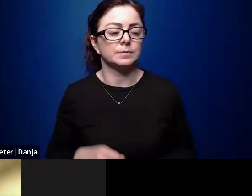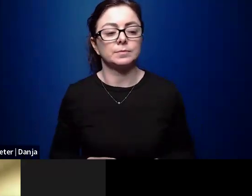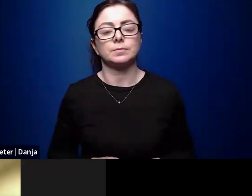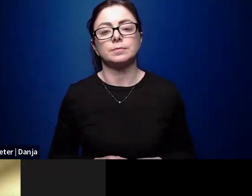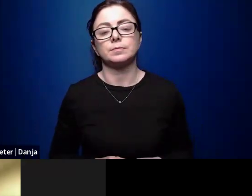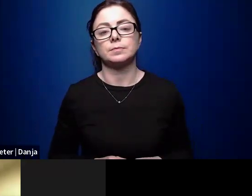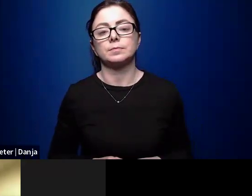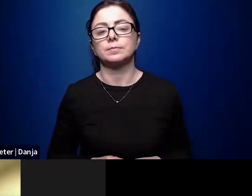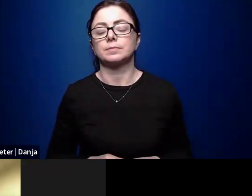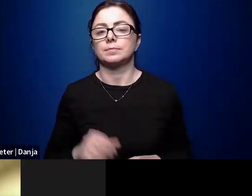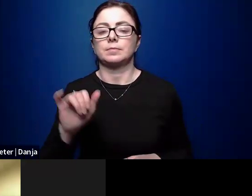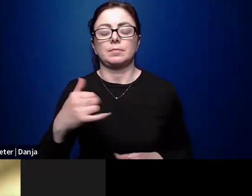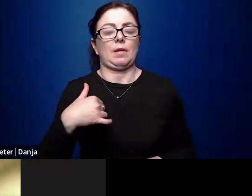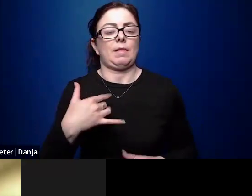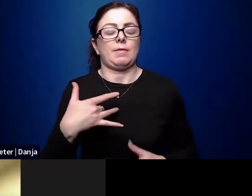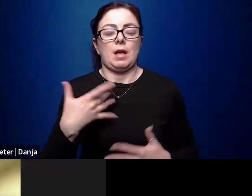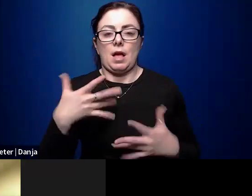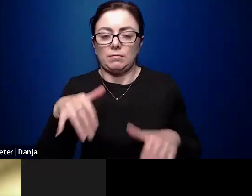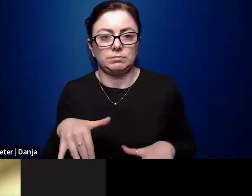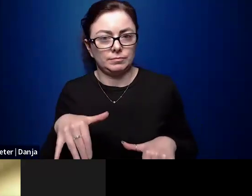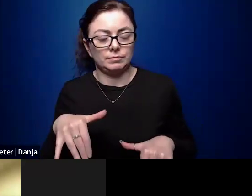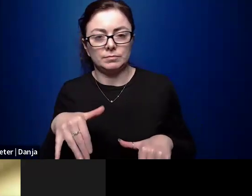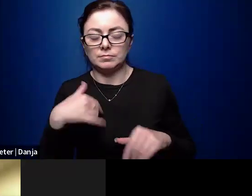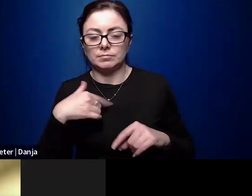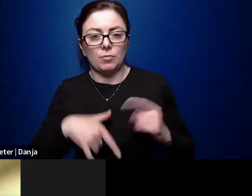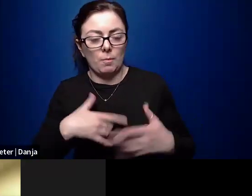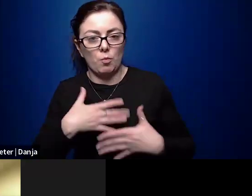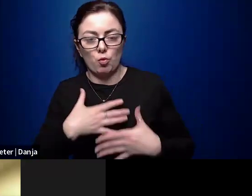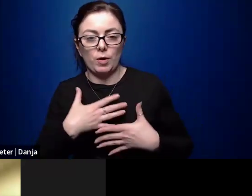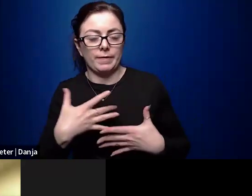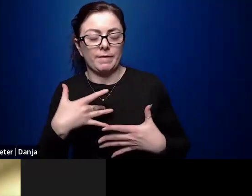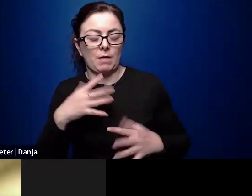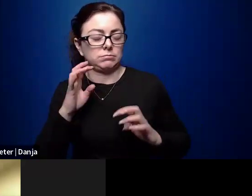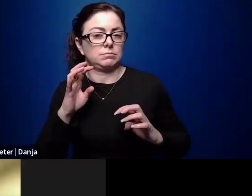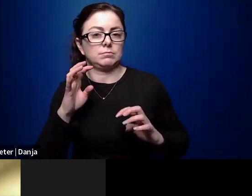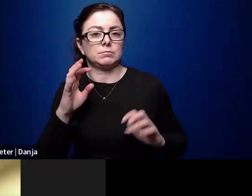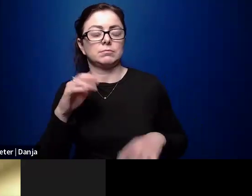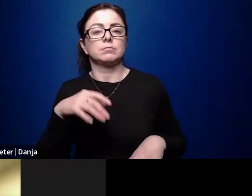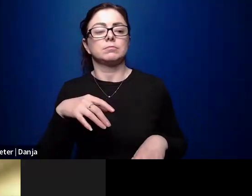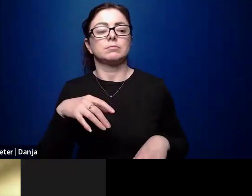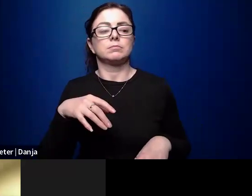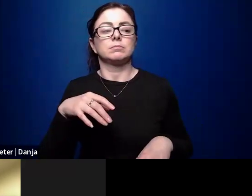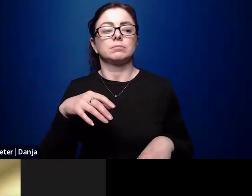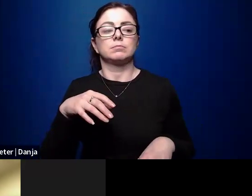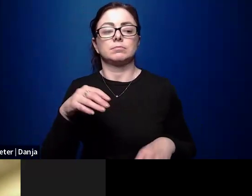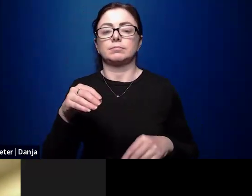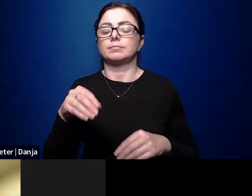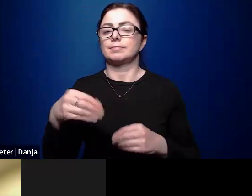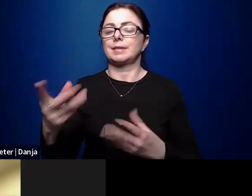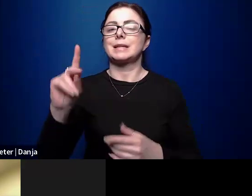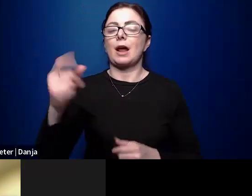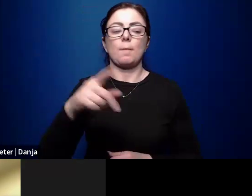It took the wind right out of me, and I couldn't breathe. He was given a diagnosis of Peters